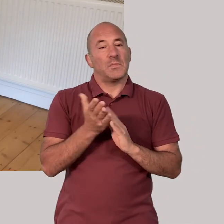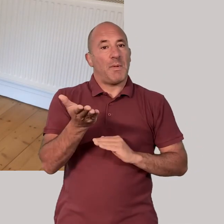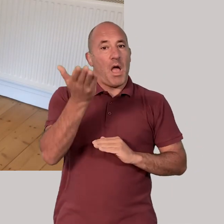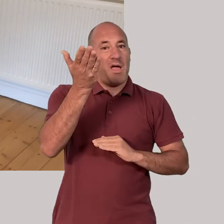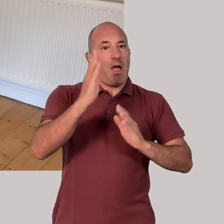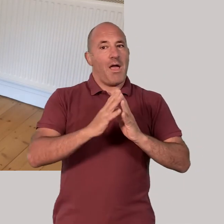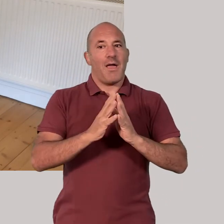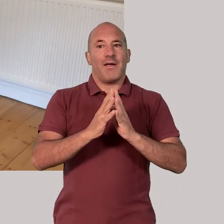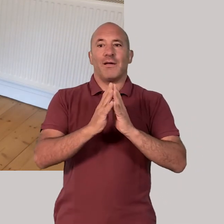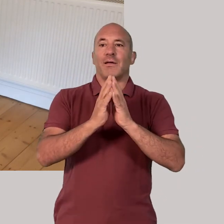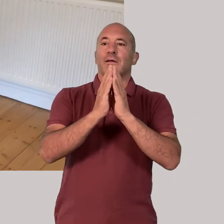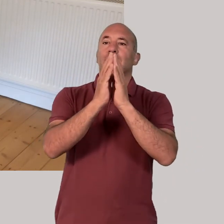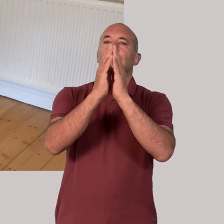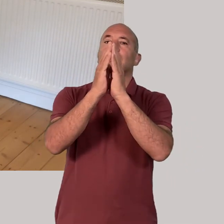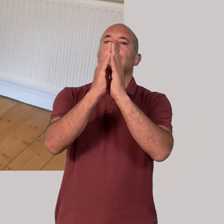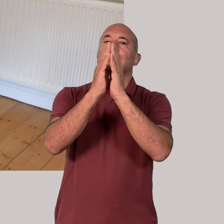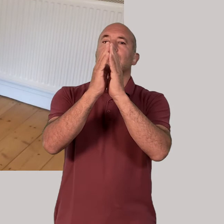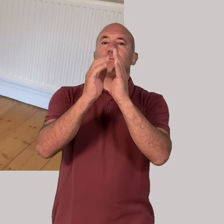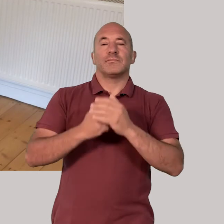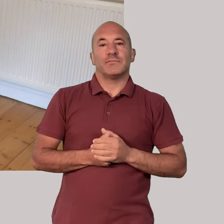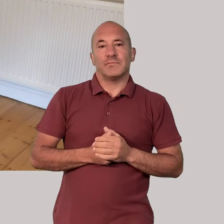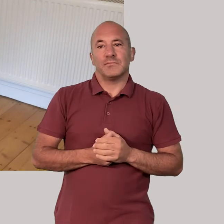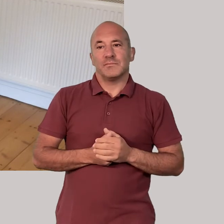Maybe you can do this movement a little bit higher.